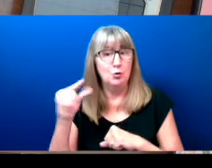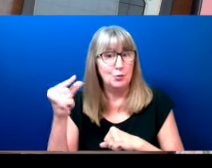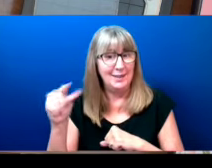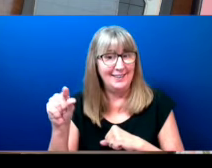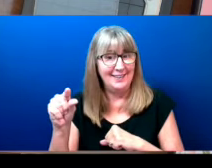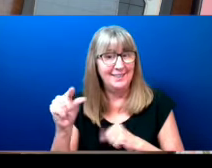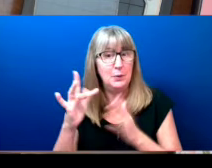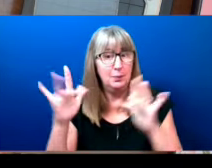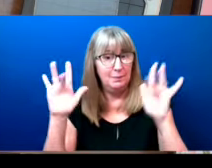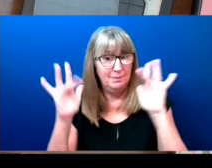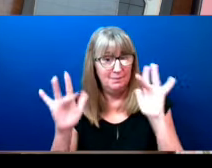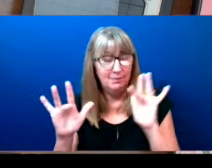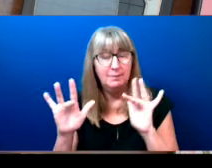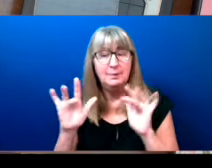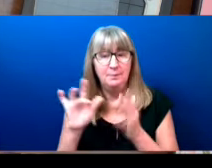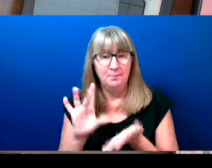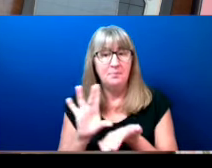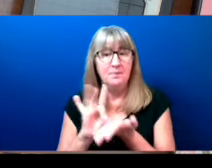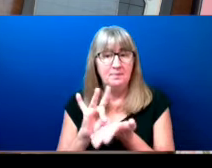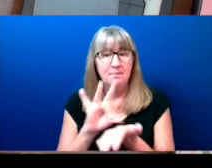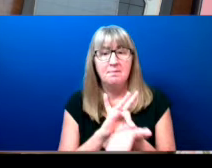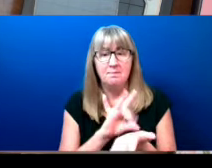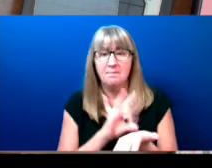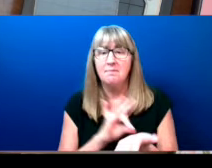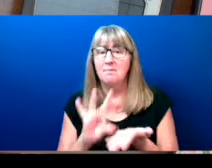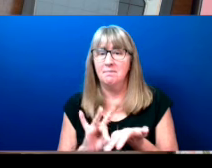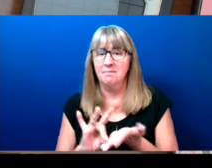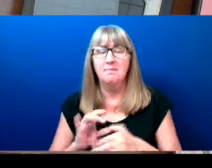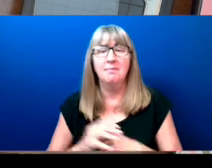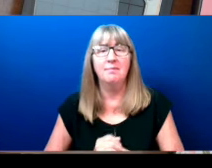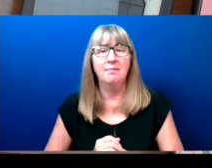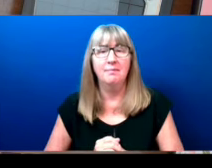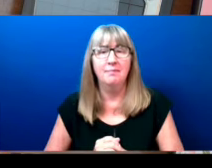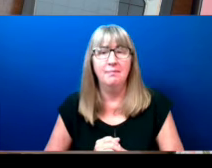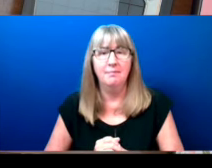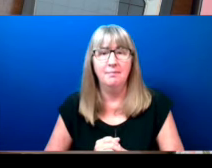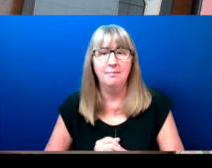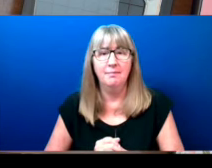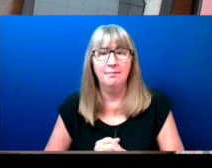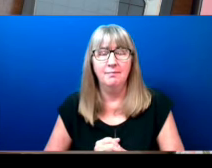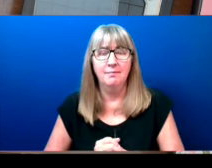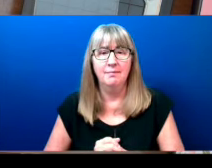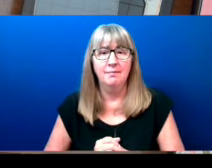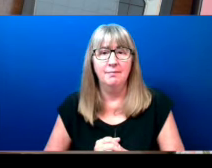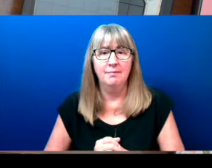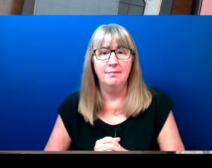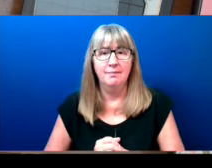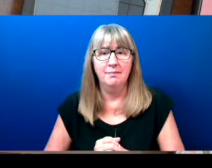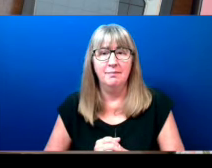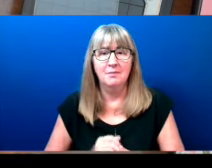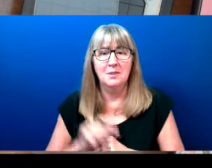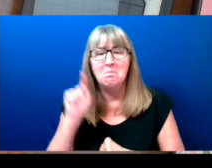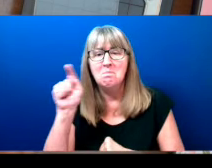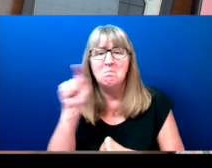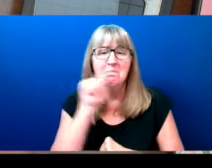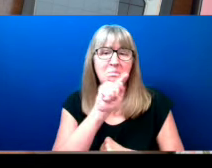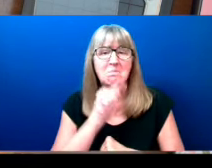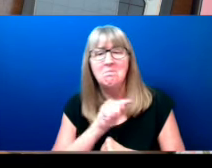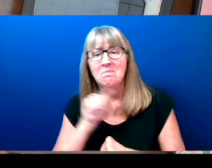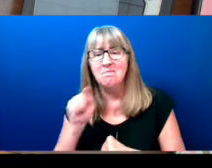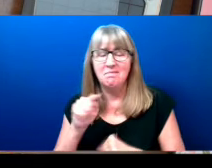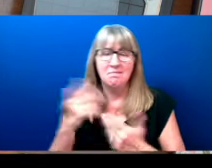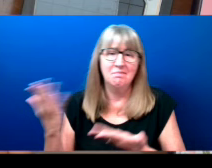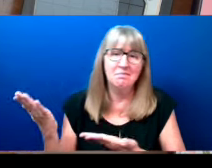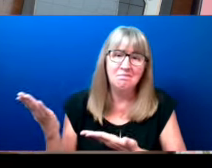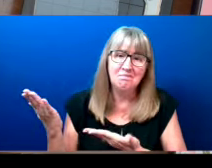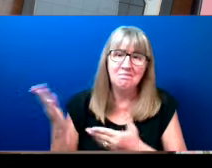my sequins. This time I used this green color, which I really love. It's so pretty. And I just put a few little sparkles here